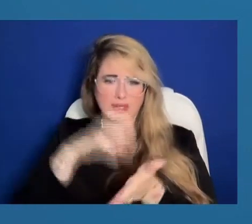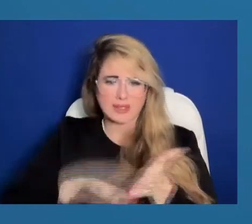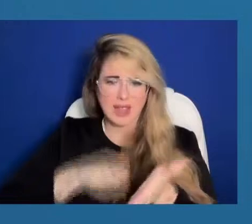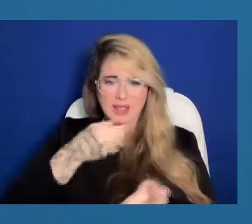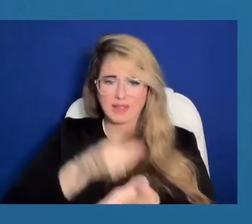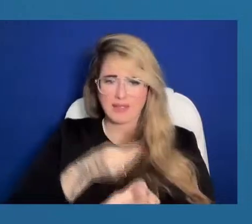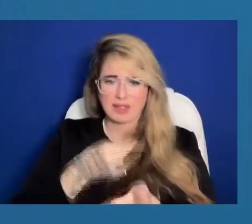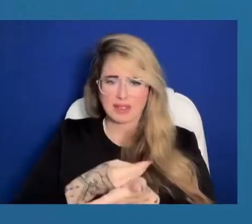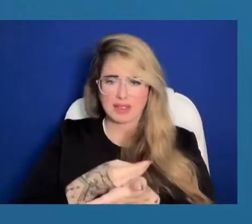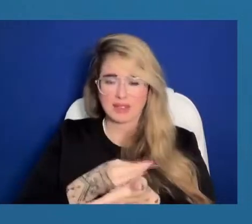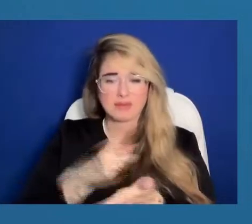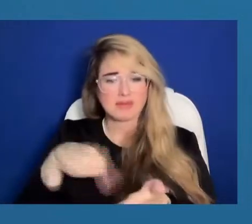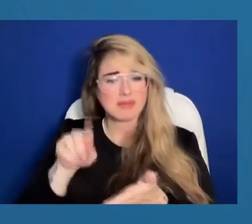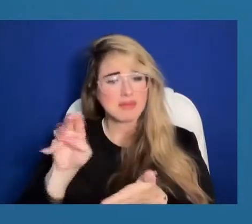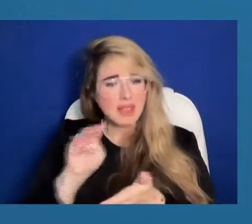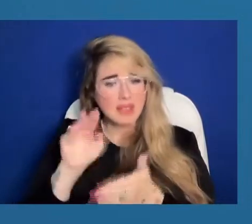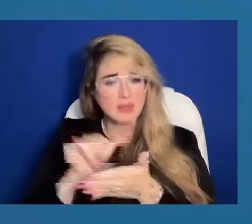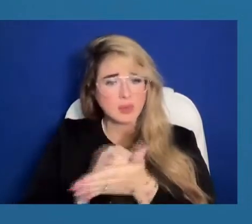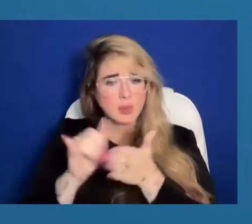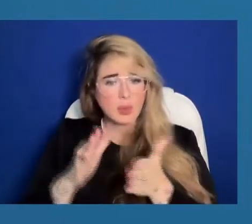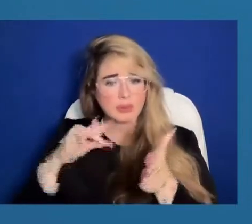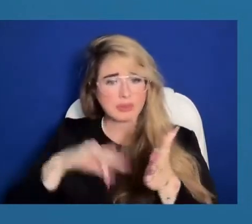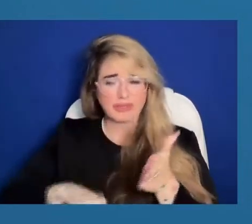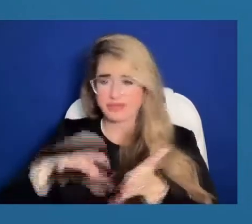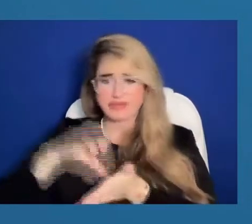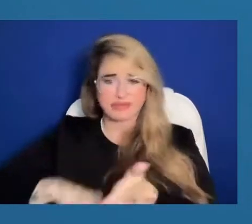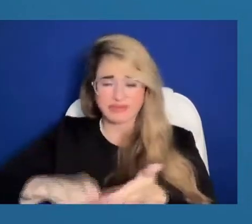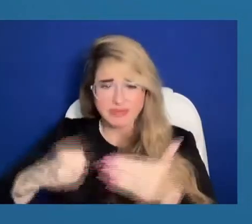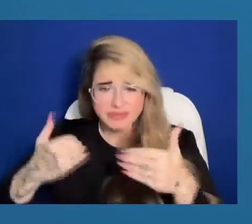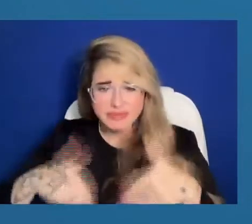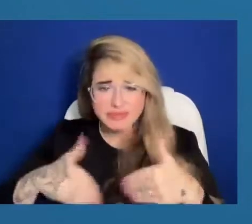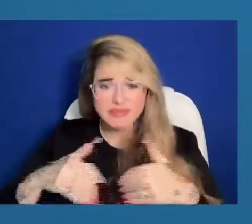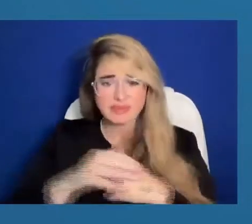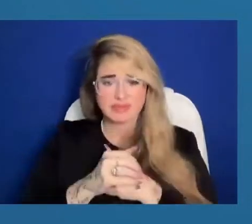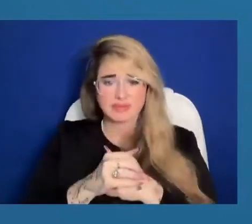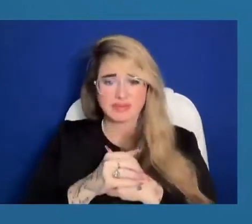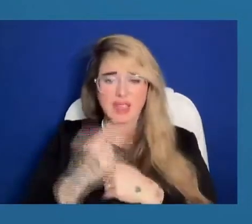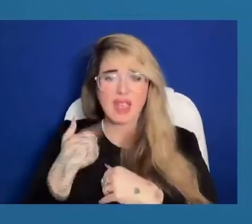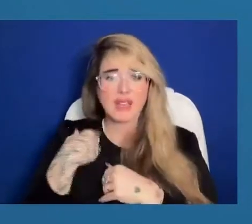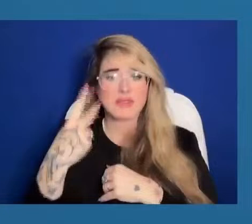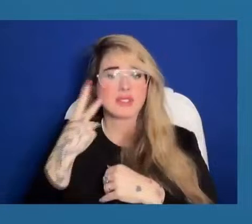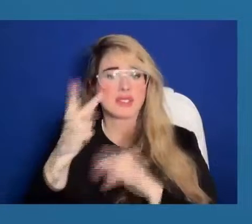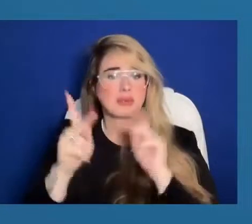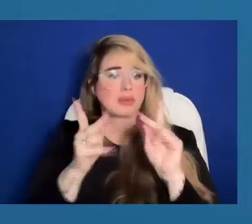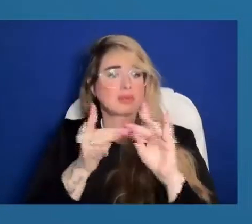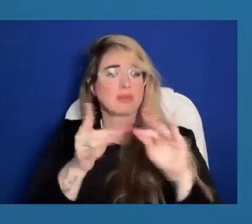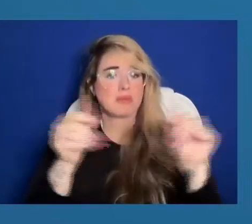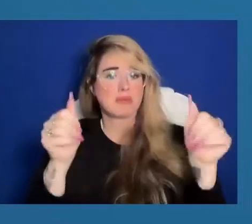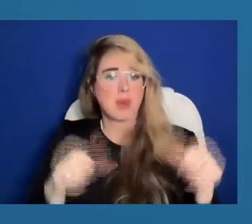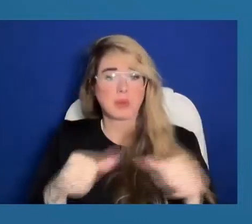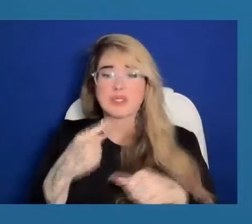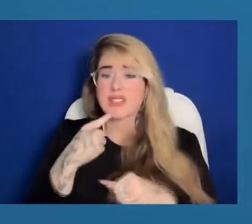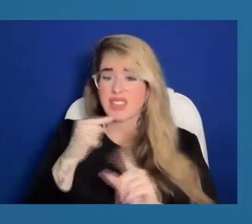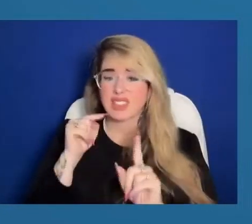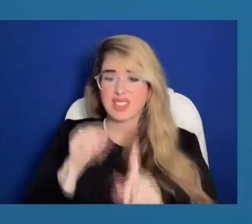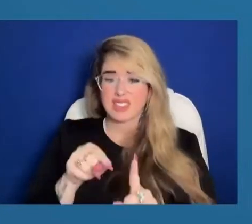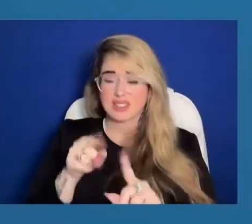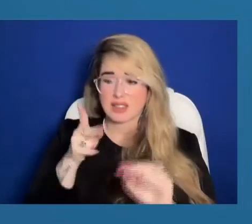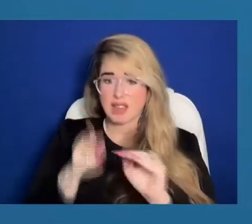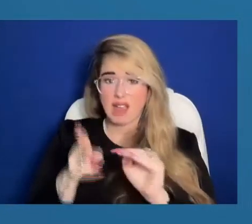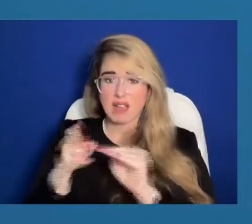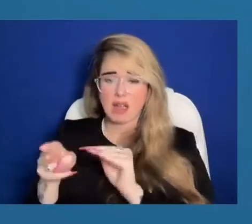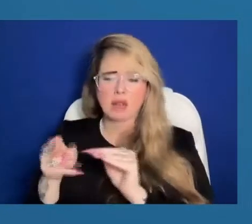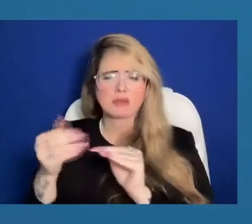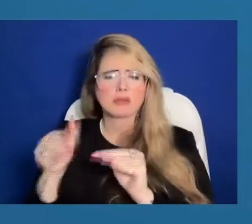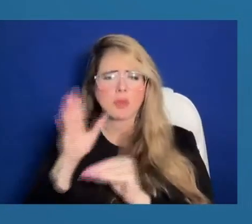Yorkers. Like we have seen posted over here, the cuts is going to hurt. It's going to take